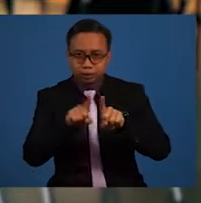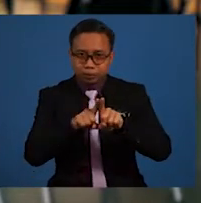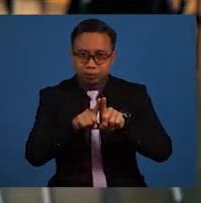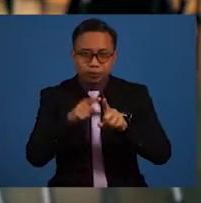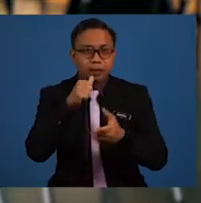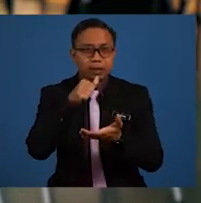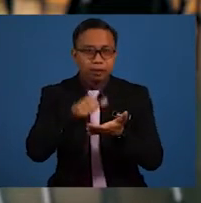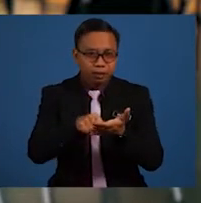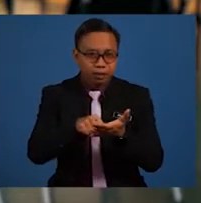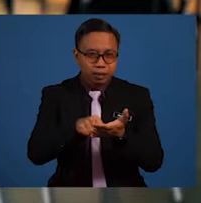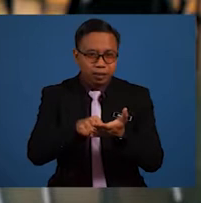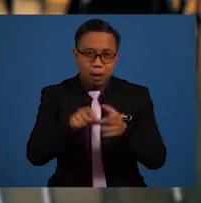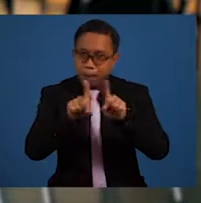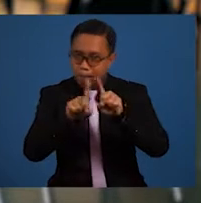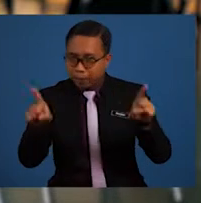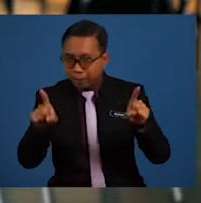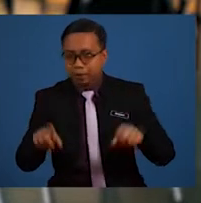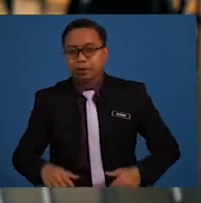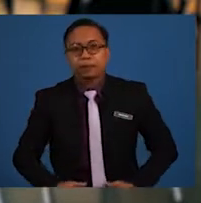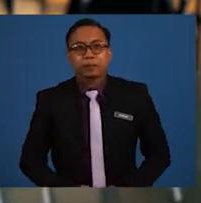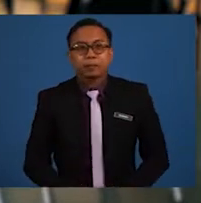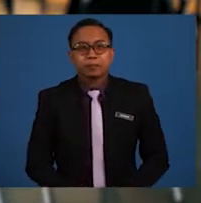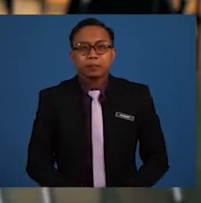letter, but